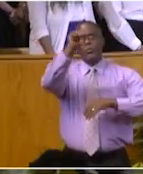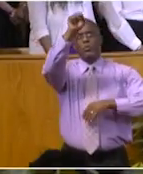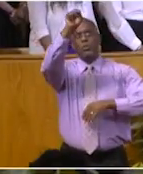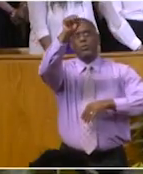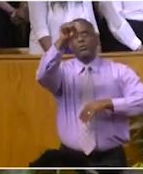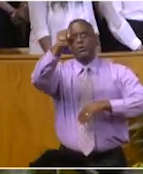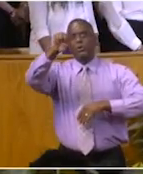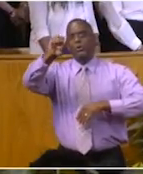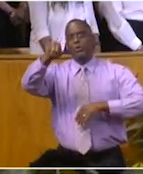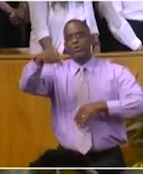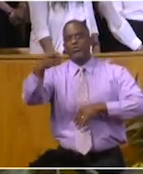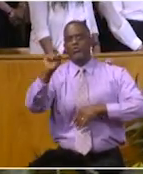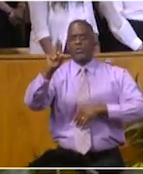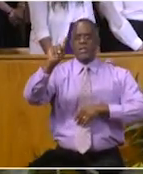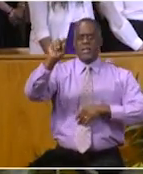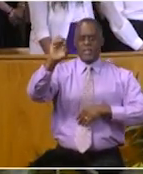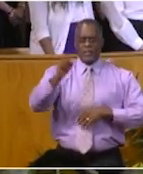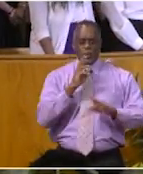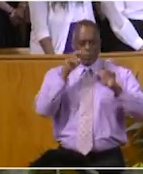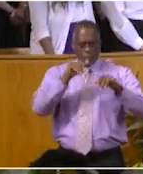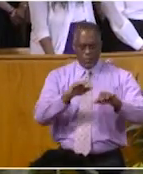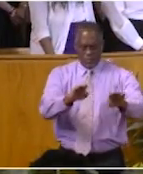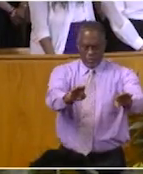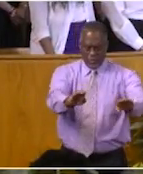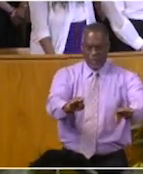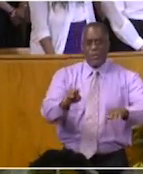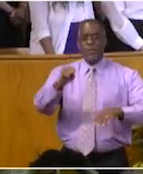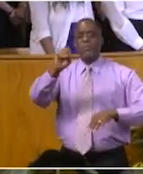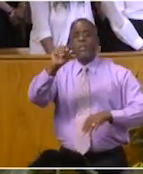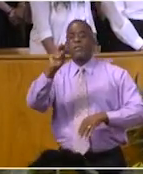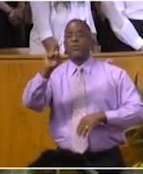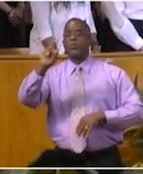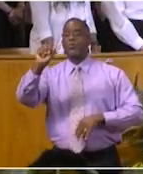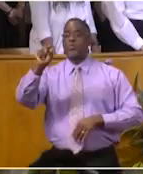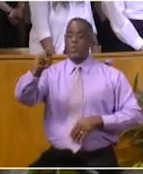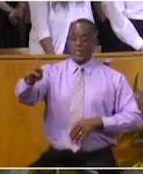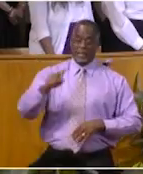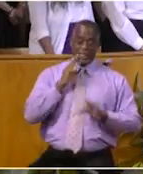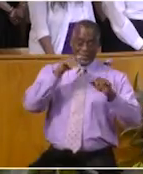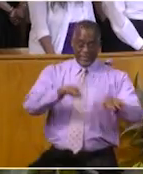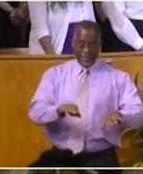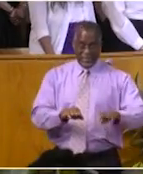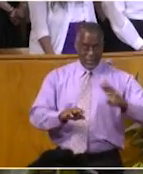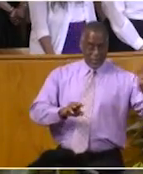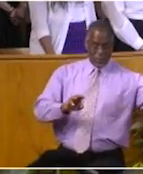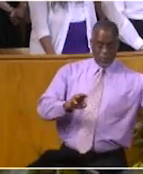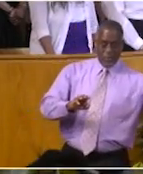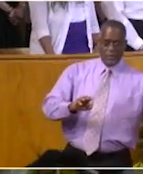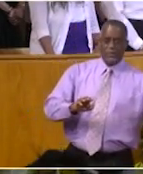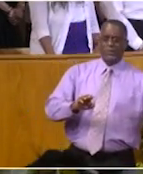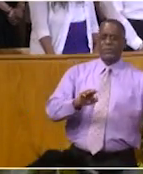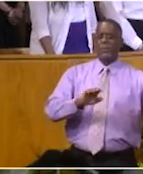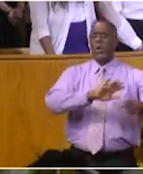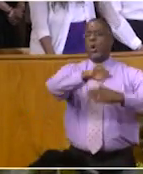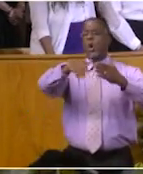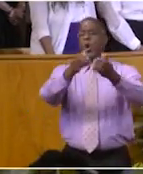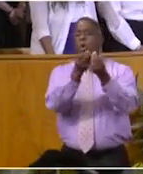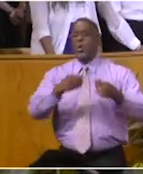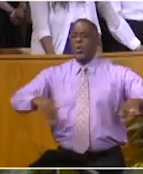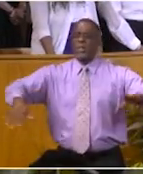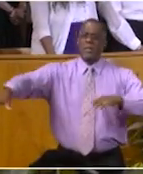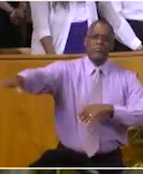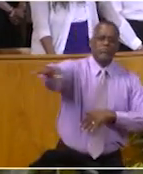the Euphrates River in the east to the Mediterranean Sea in the west. Including all the land of